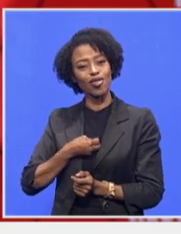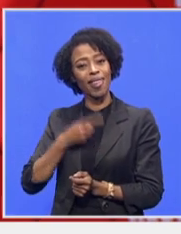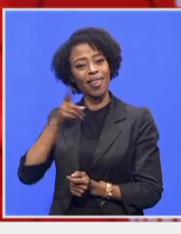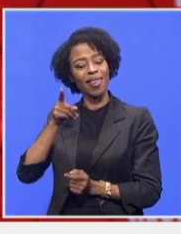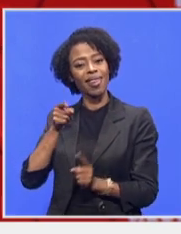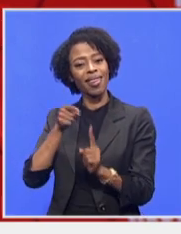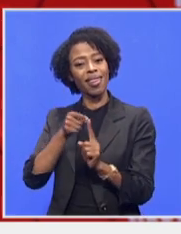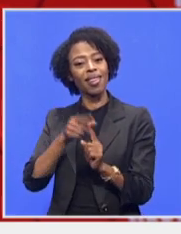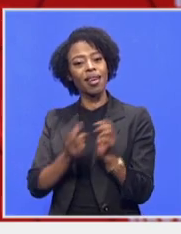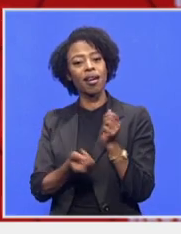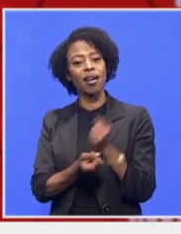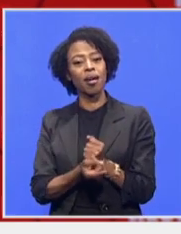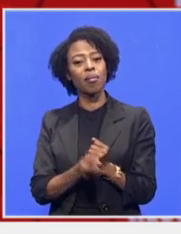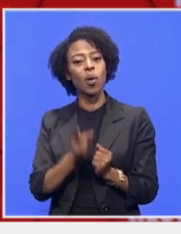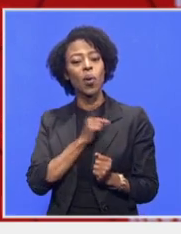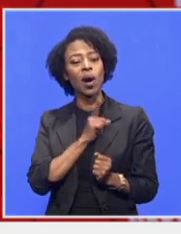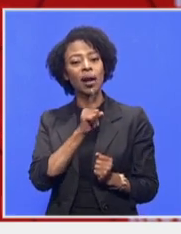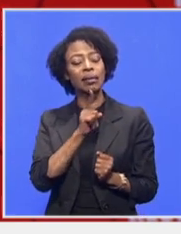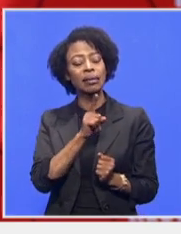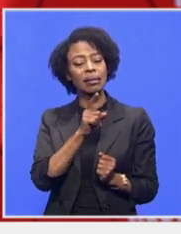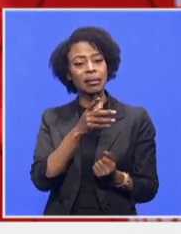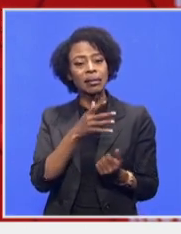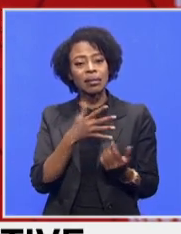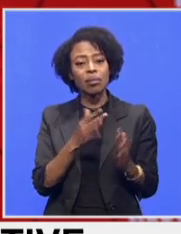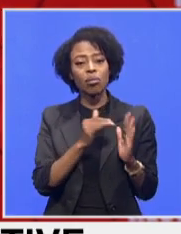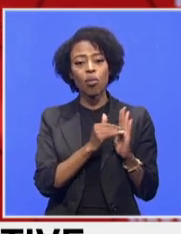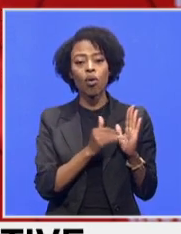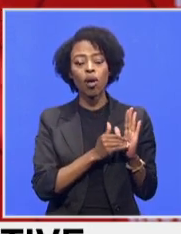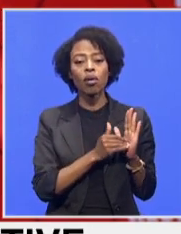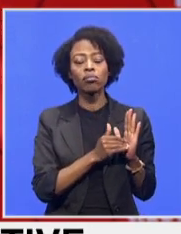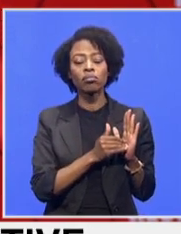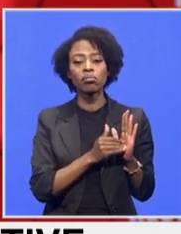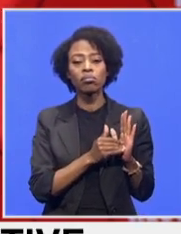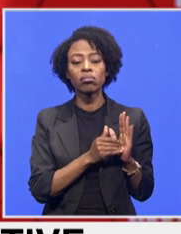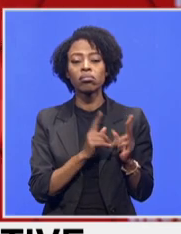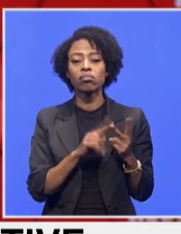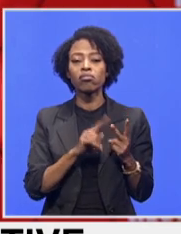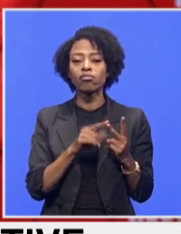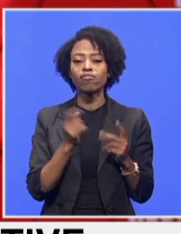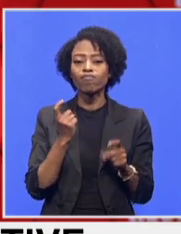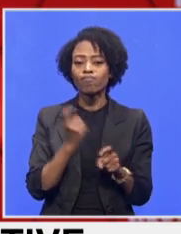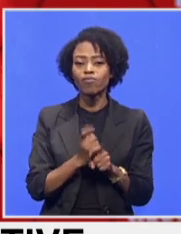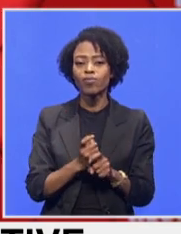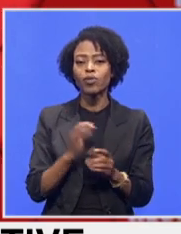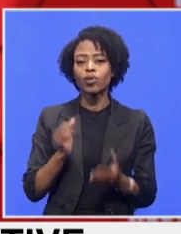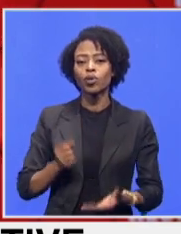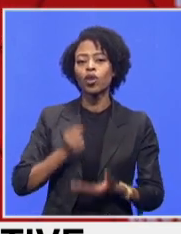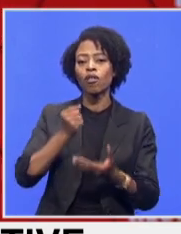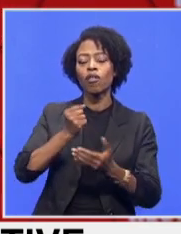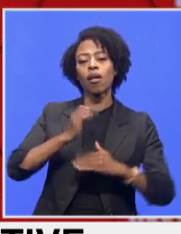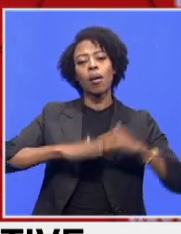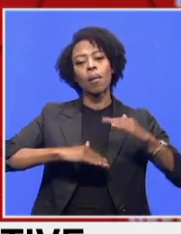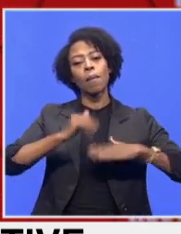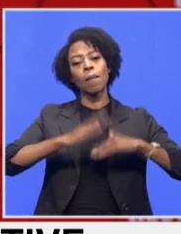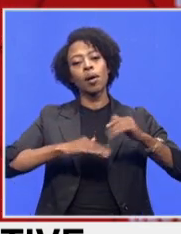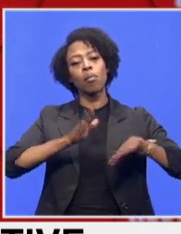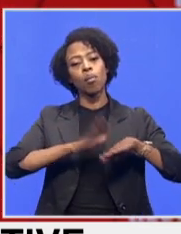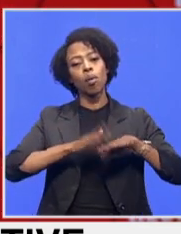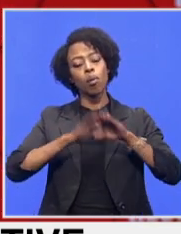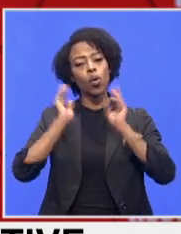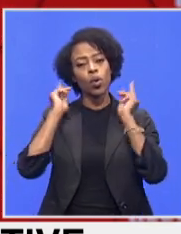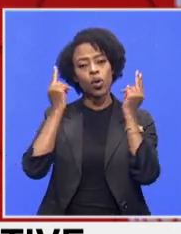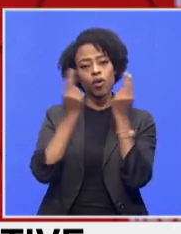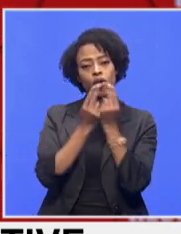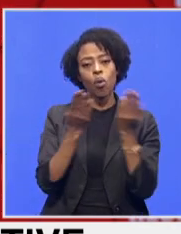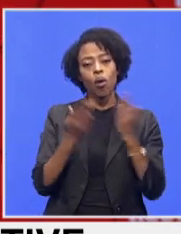by austerity programs, refusal to invest and build more universities